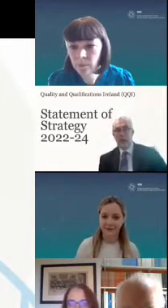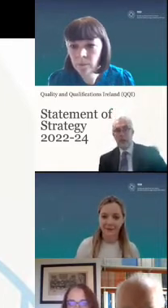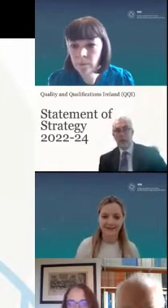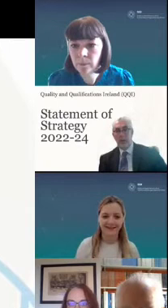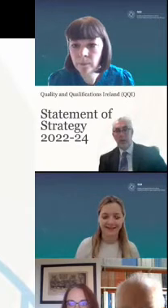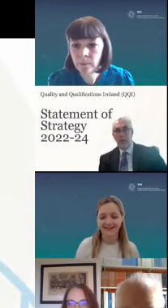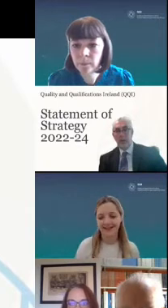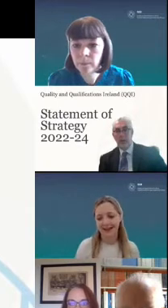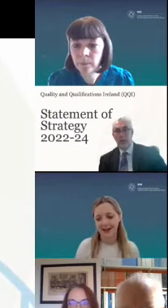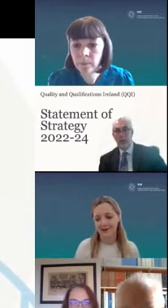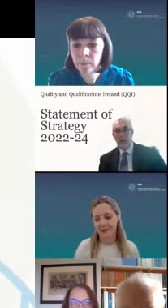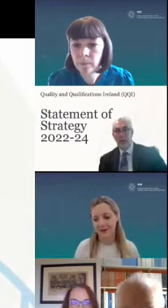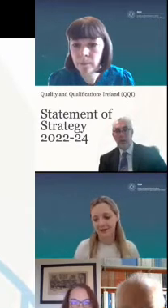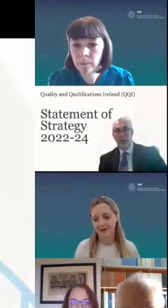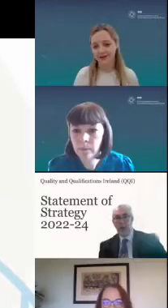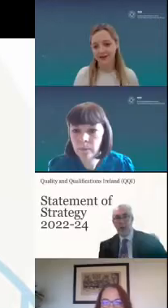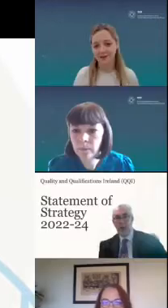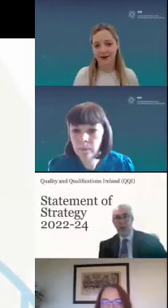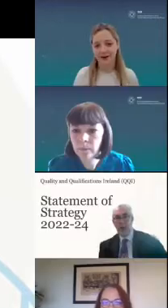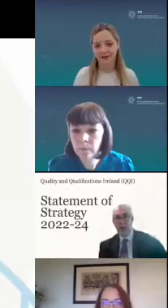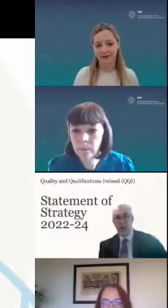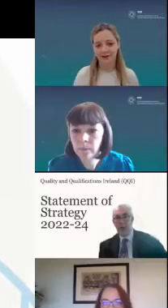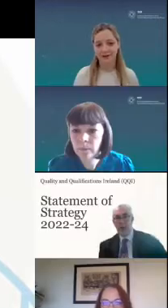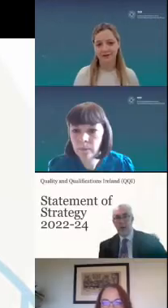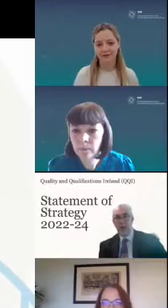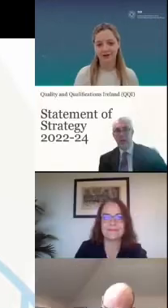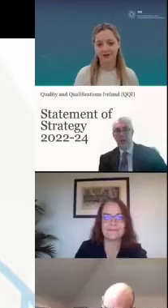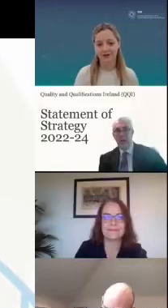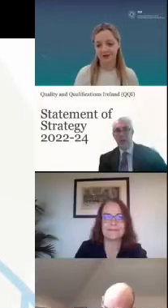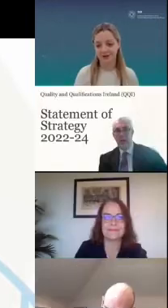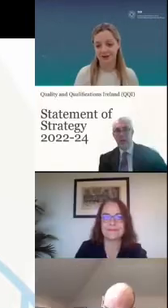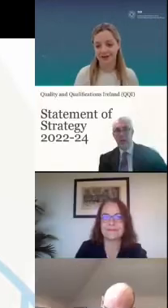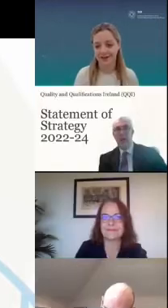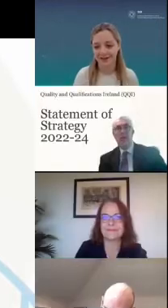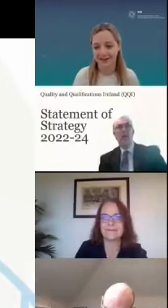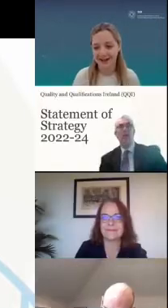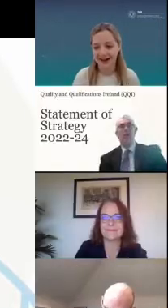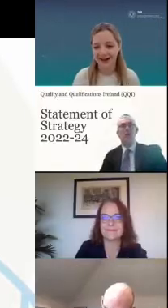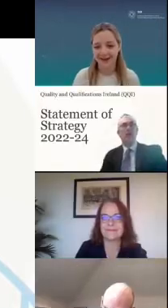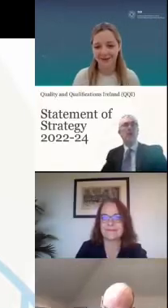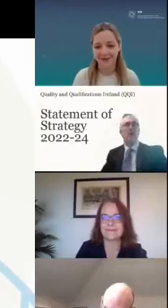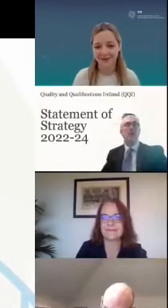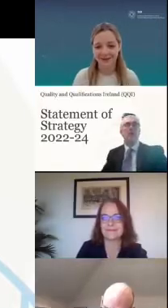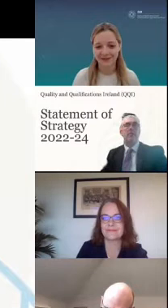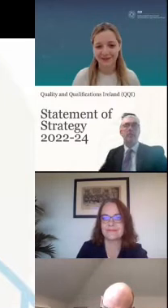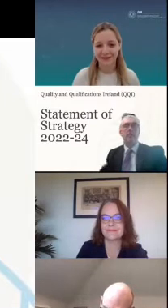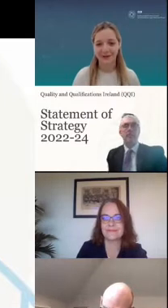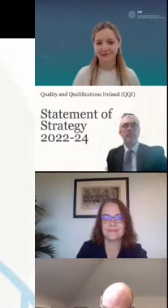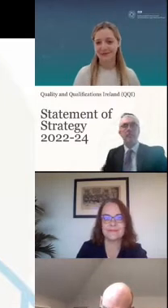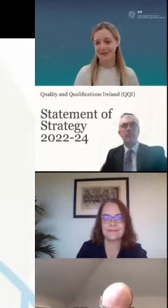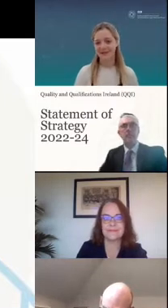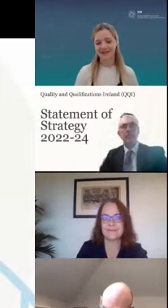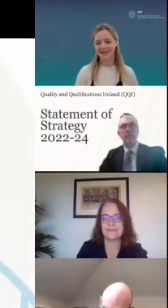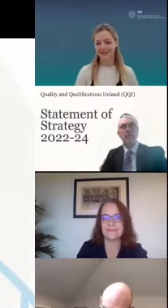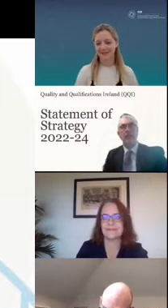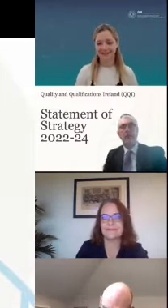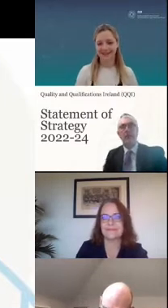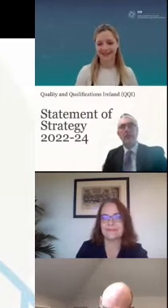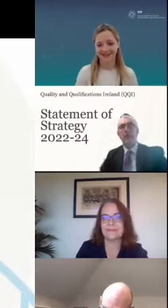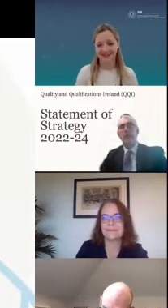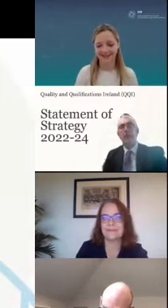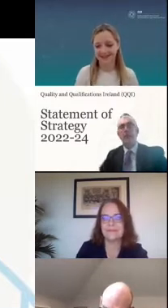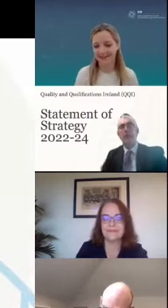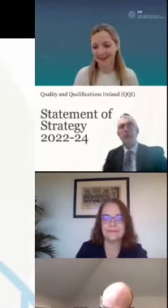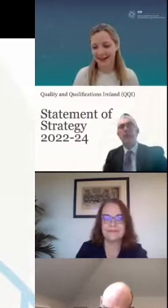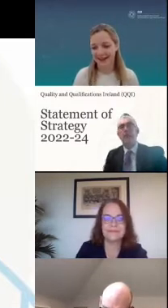QQI. I'm the deputy president and vice president for academic affairs for the Union of Students Ireland. And I have the privilege of being your MC for